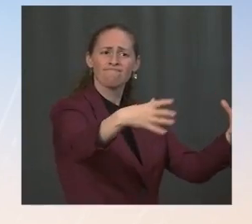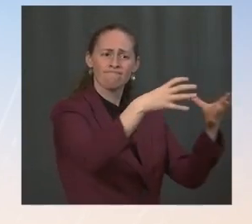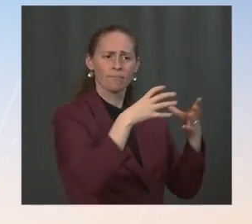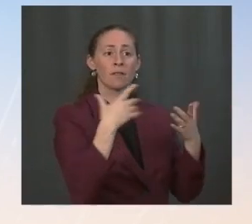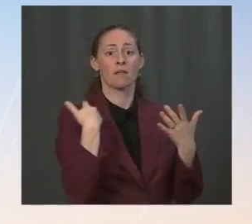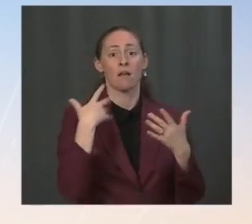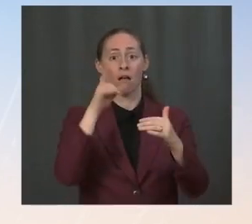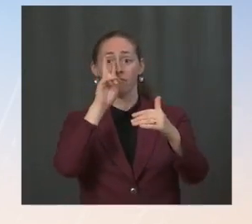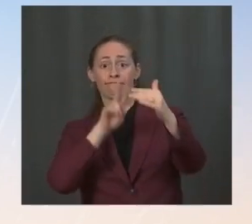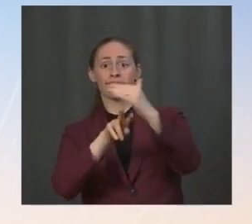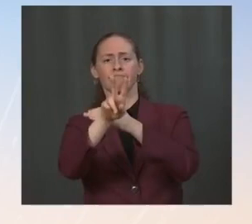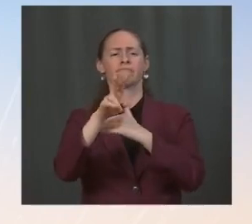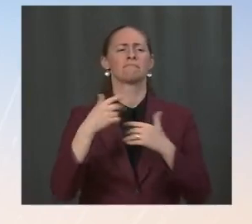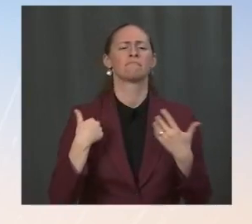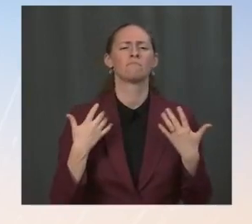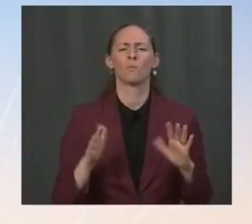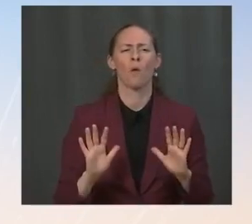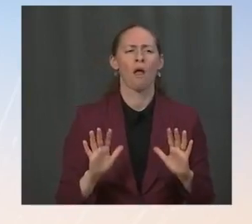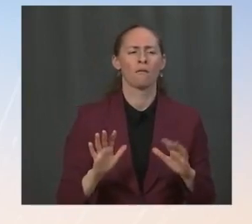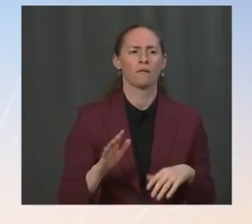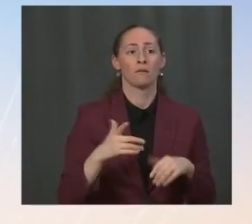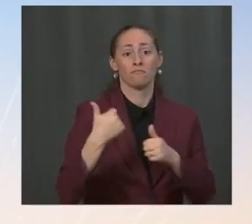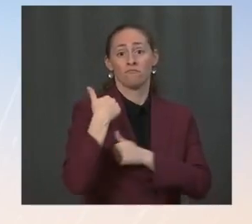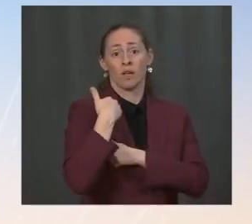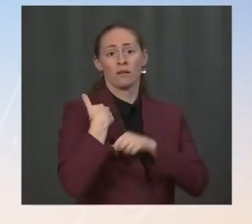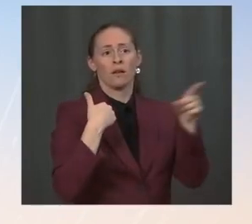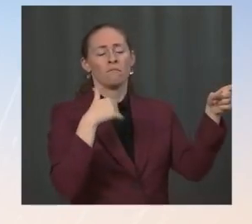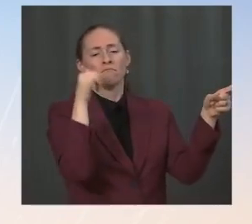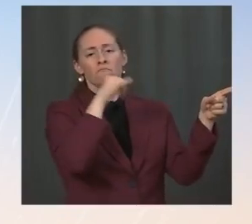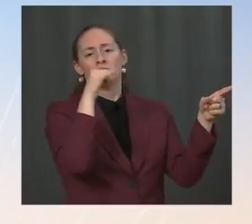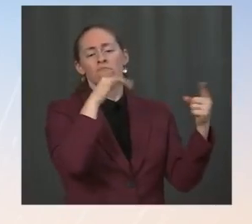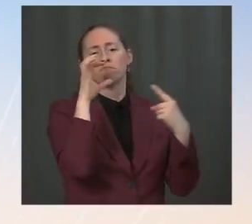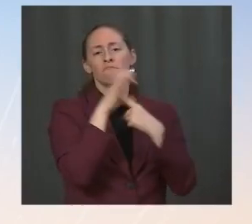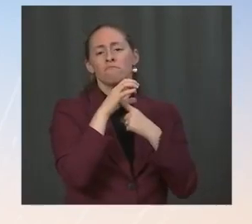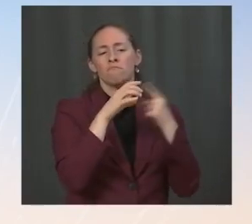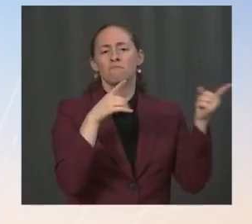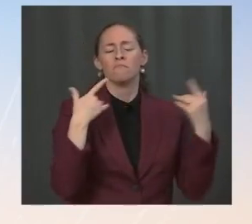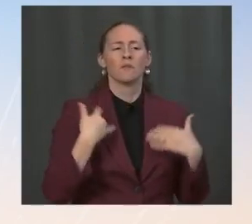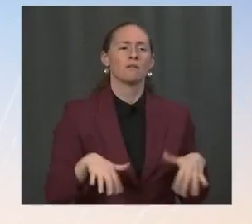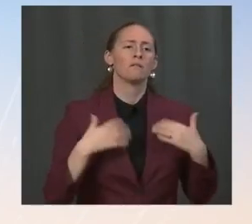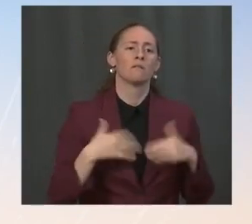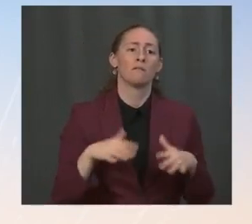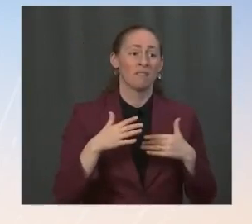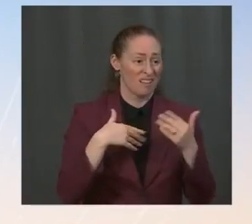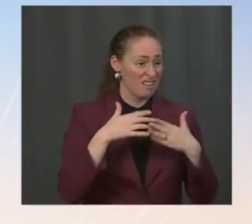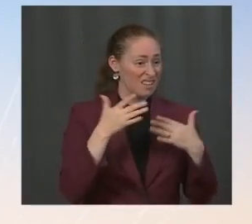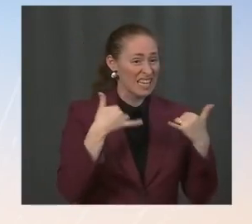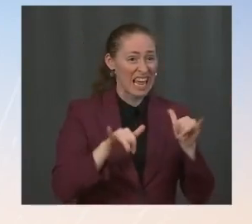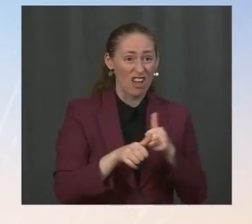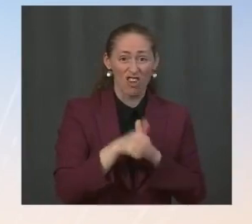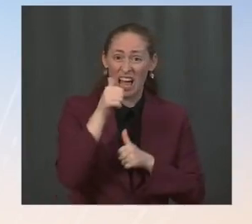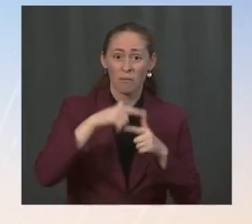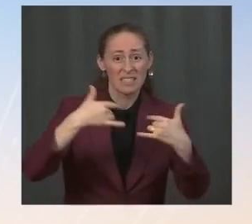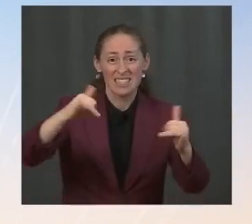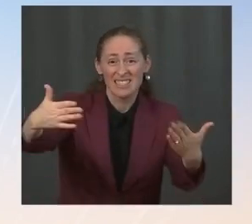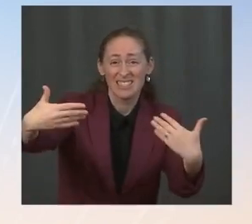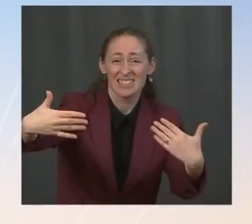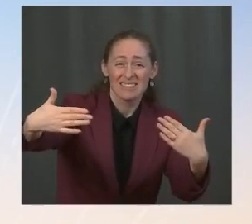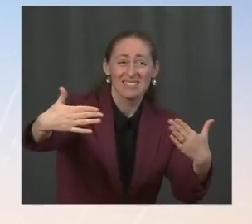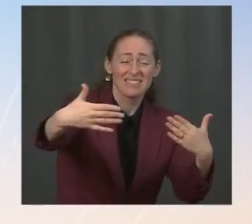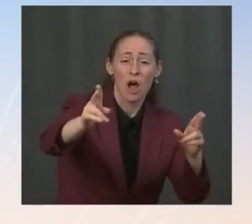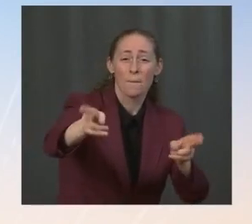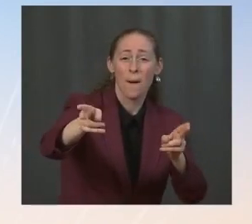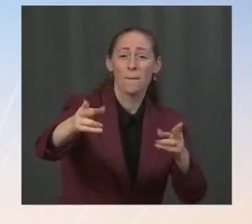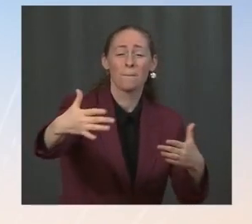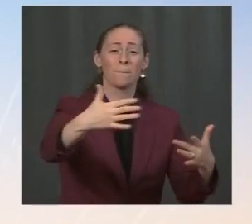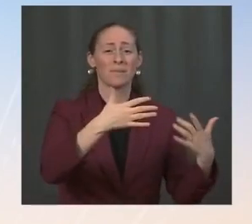military is incredible, and they are working even while they are facing these security threats to continue the evacuation mission. What do you believe to be the